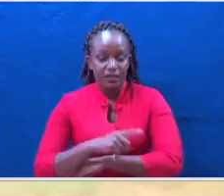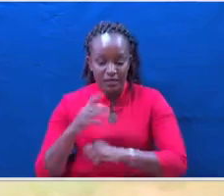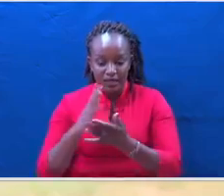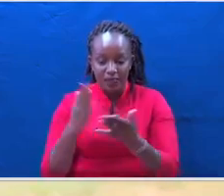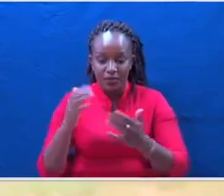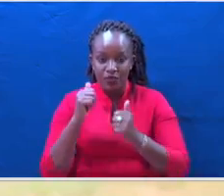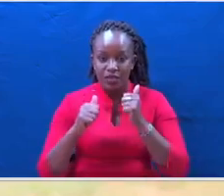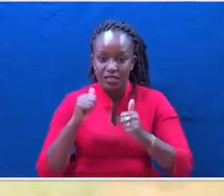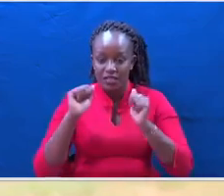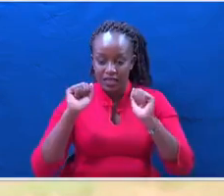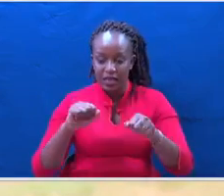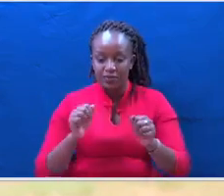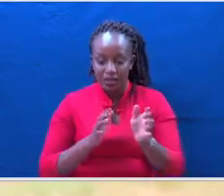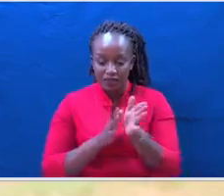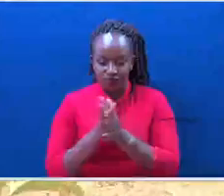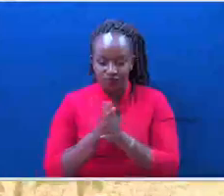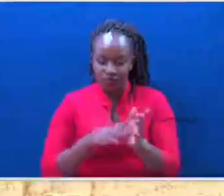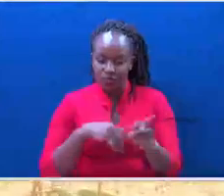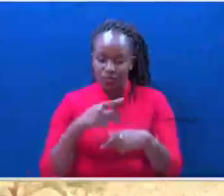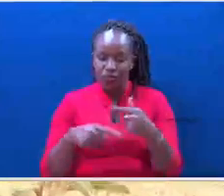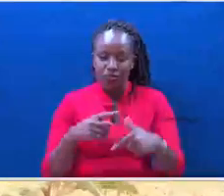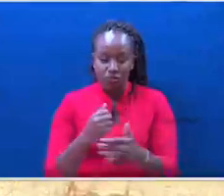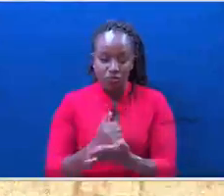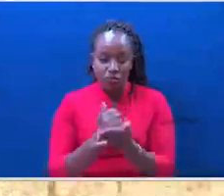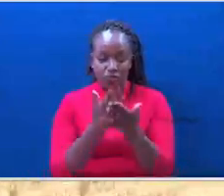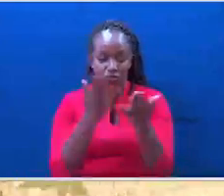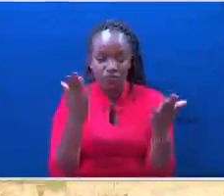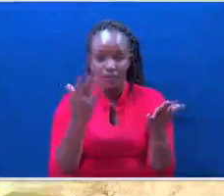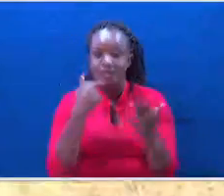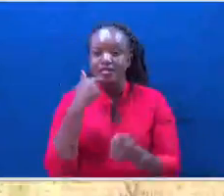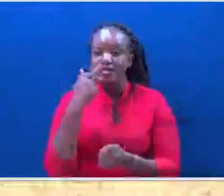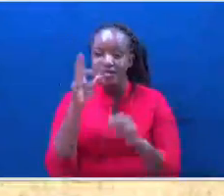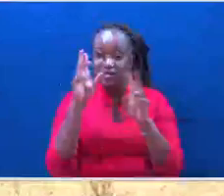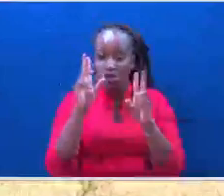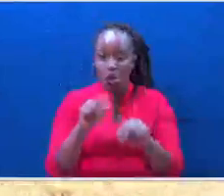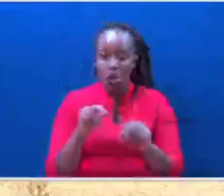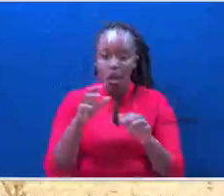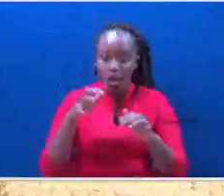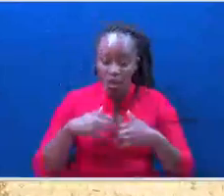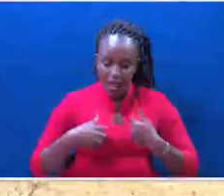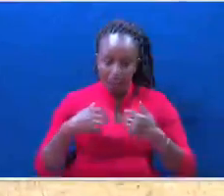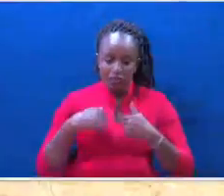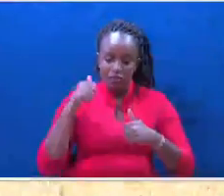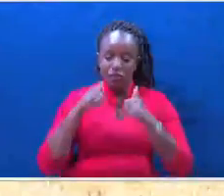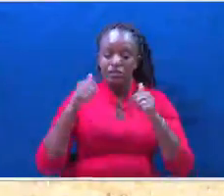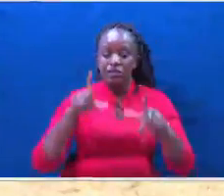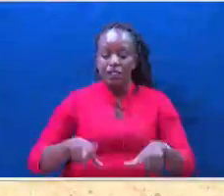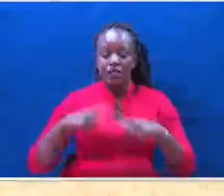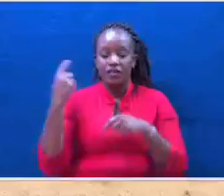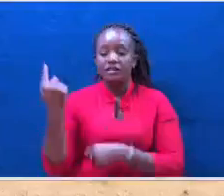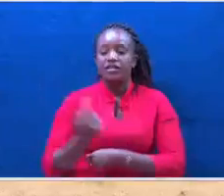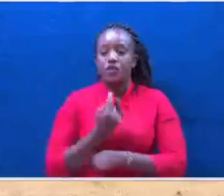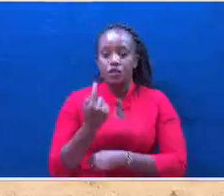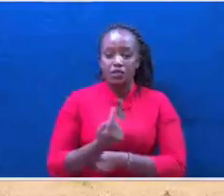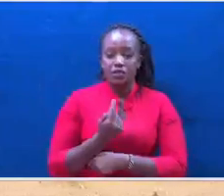be an inspiration to continue caring for them. He alludes that no animal species can survive in isolation, and the ripple effect